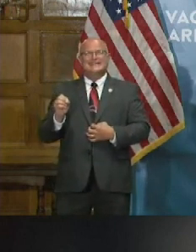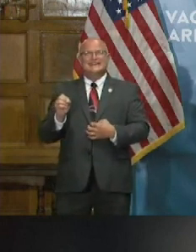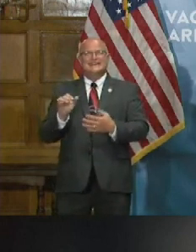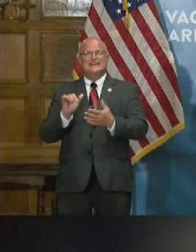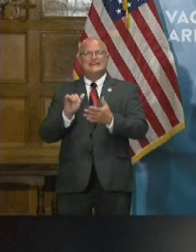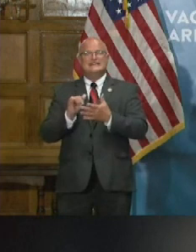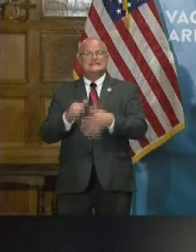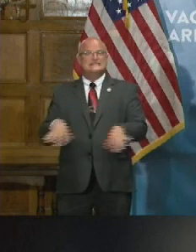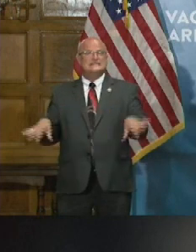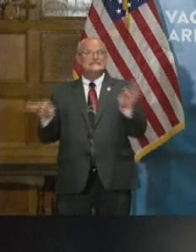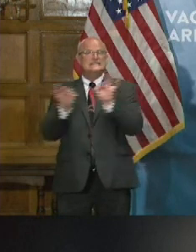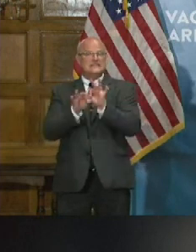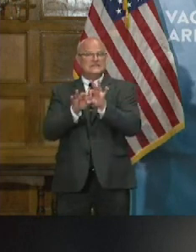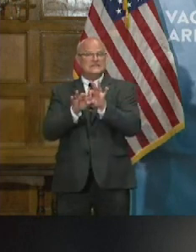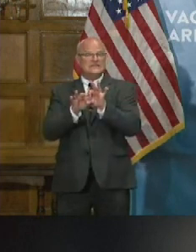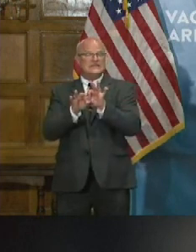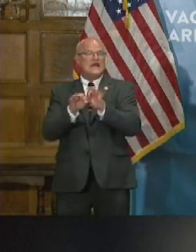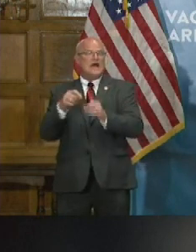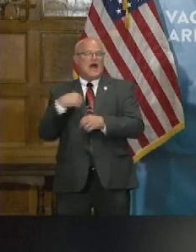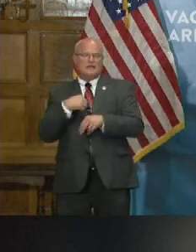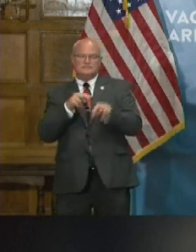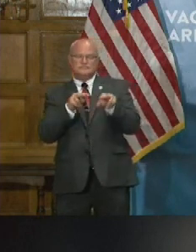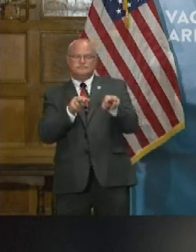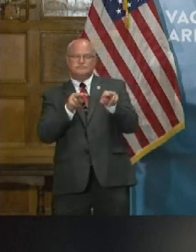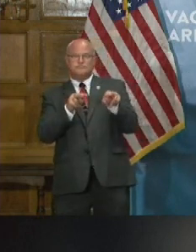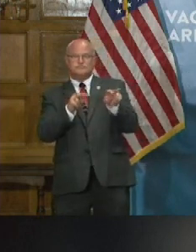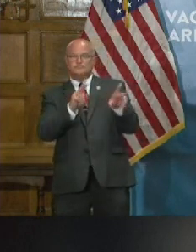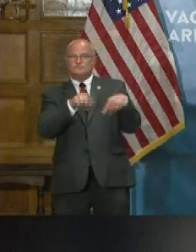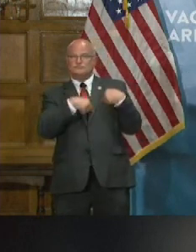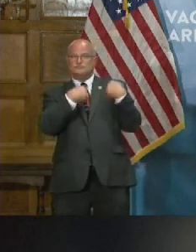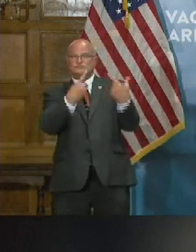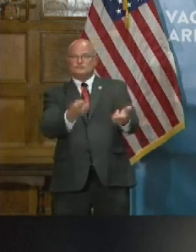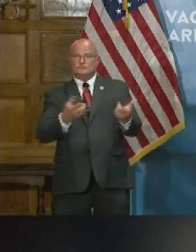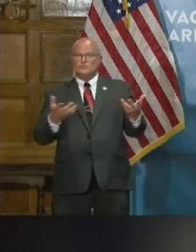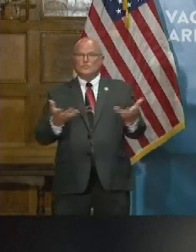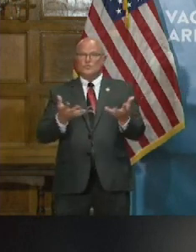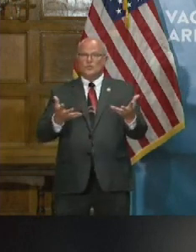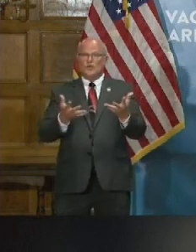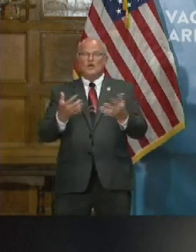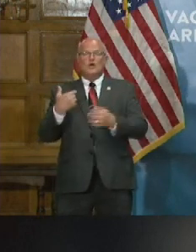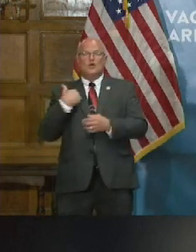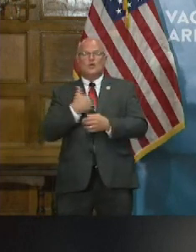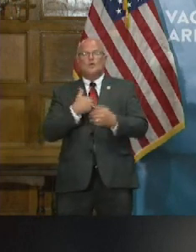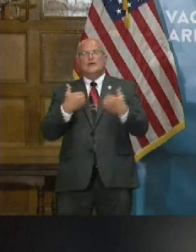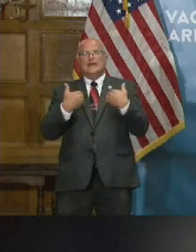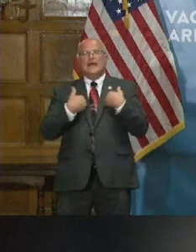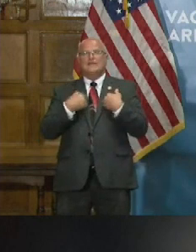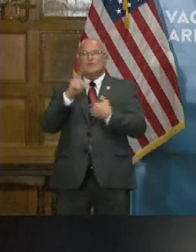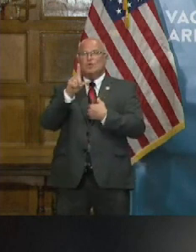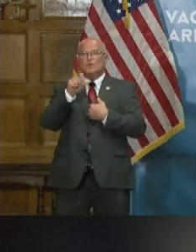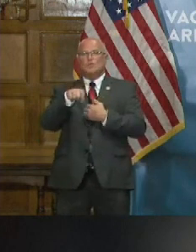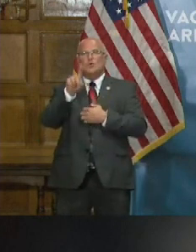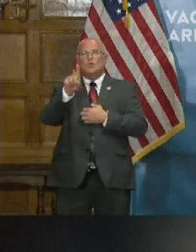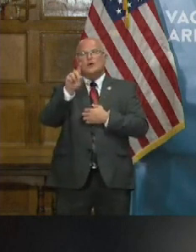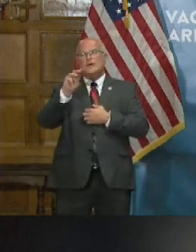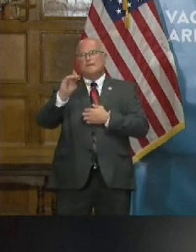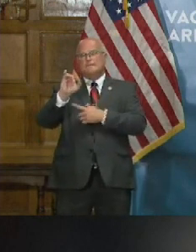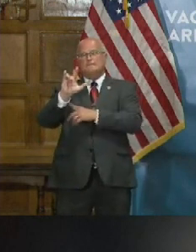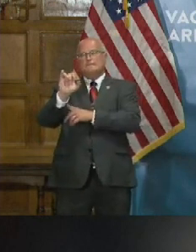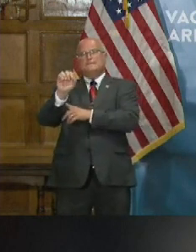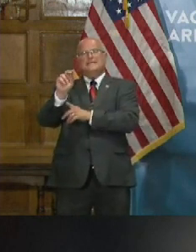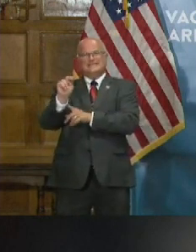the significant fact that I've been looking at for a long time is we crossed the 1.1